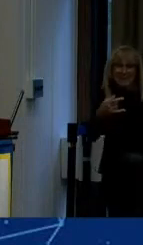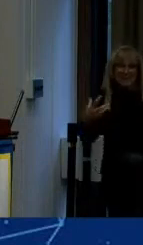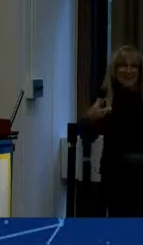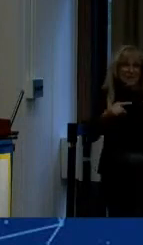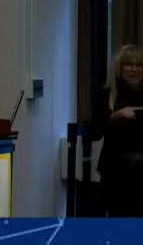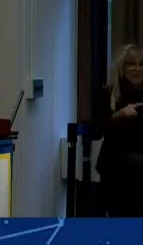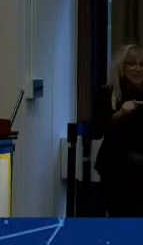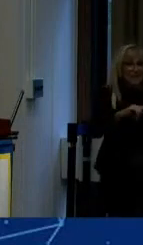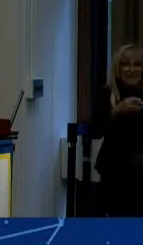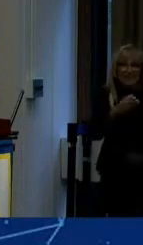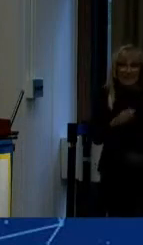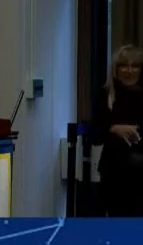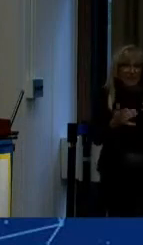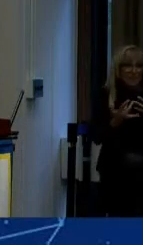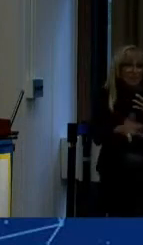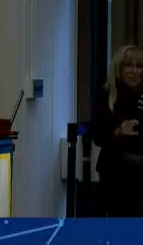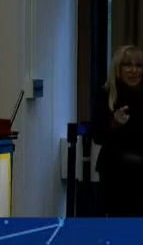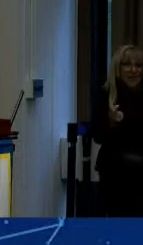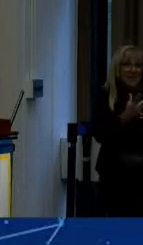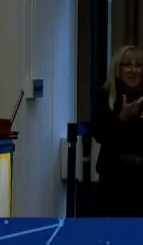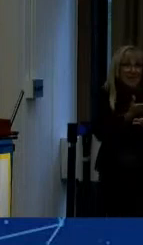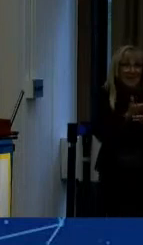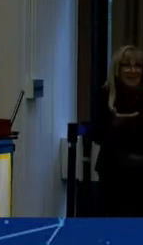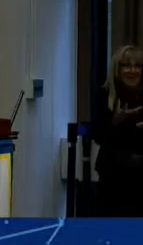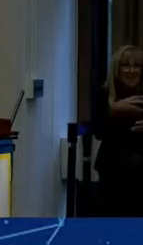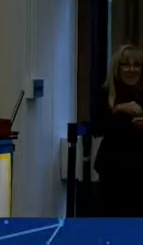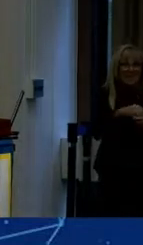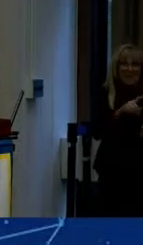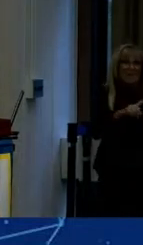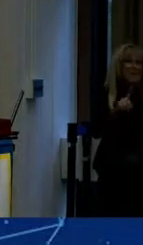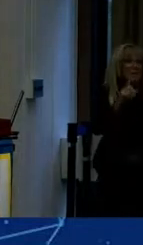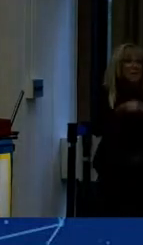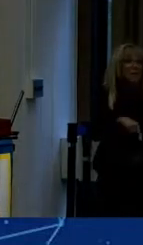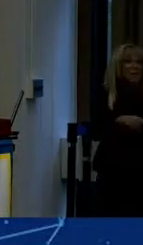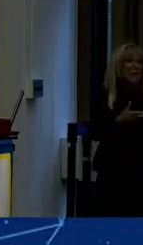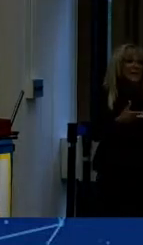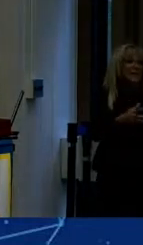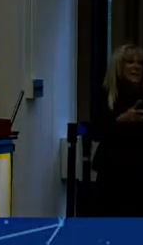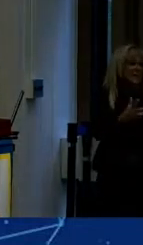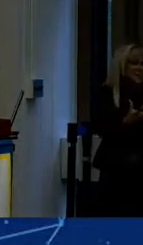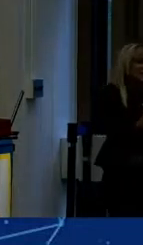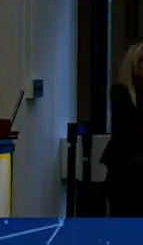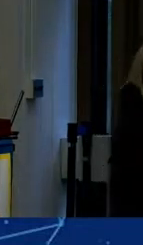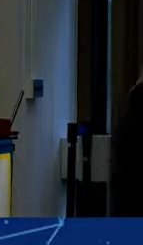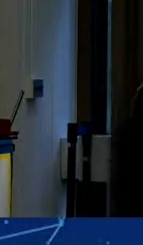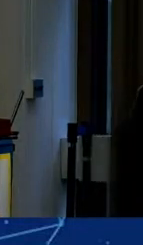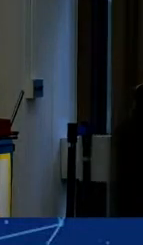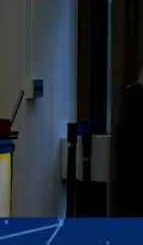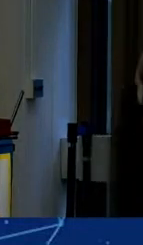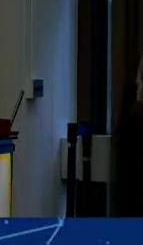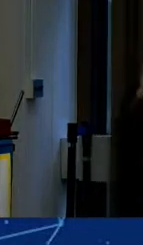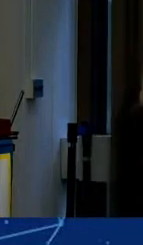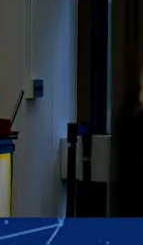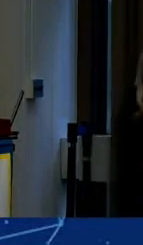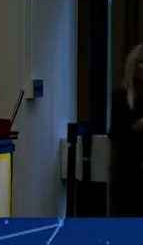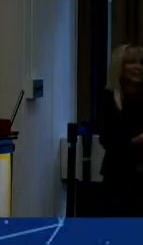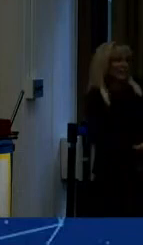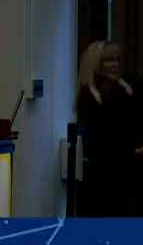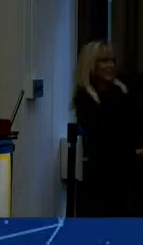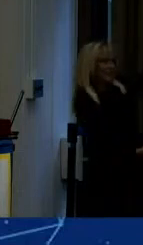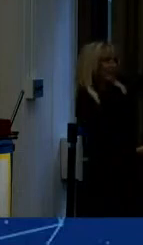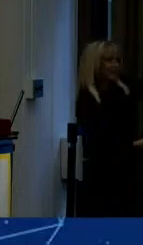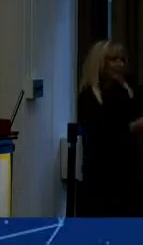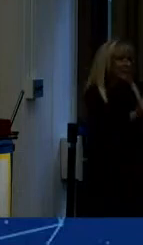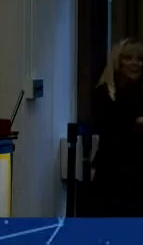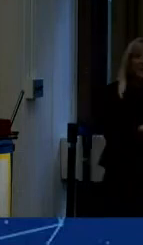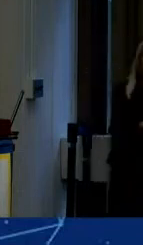It was all there. But again, you can't just take it and run. I wanted to see what it would